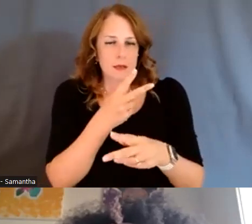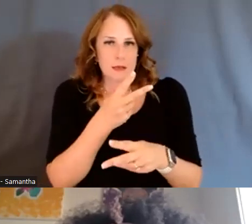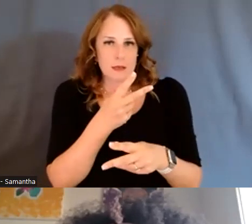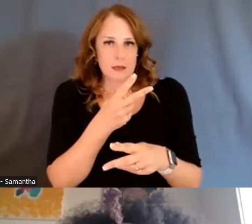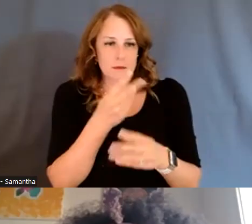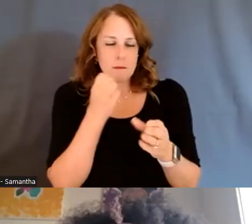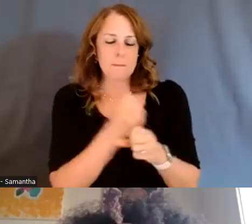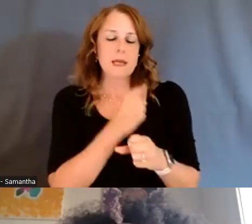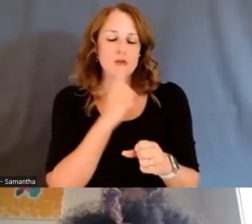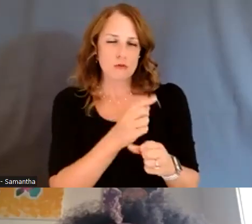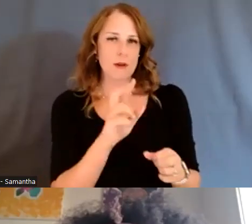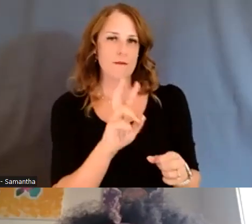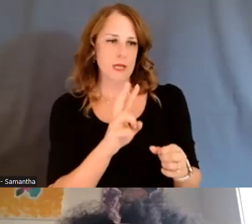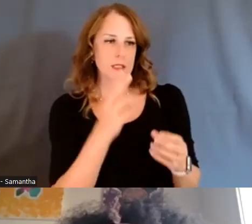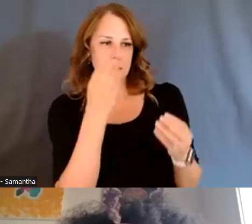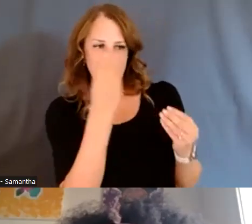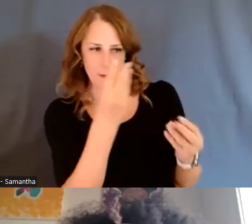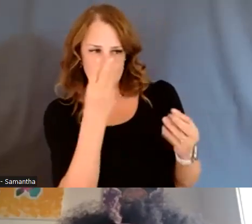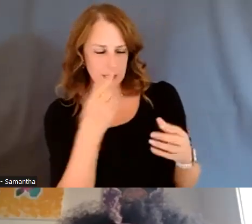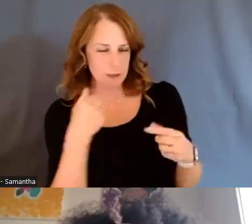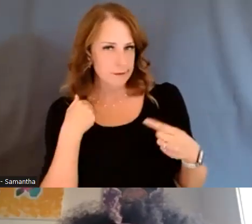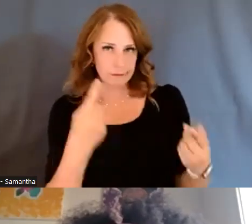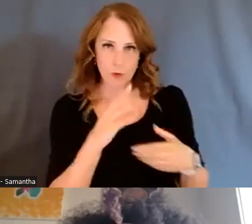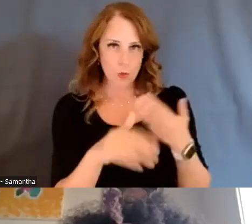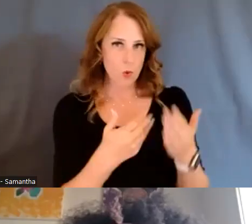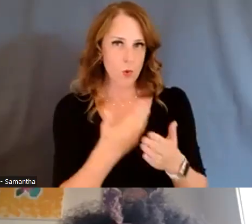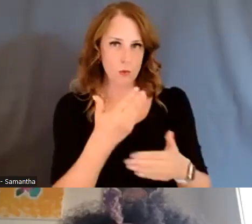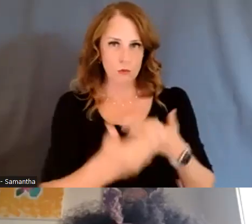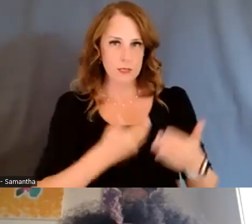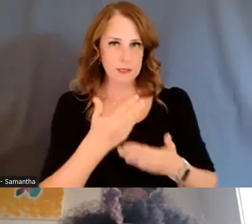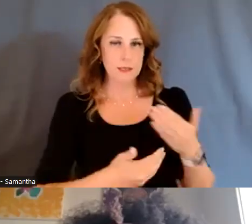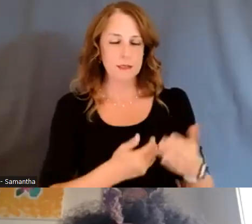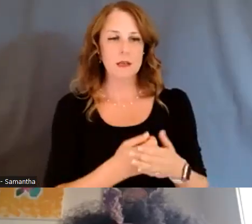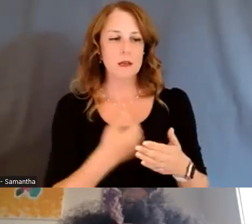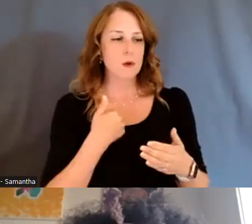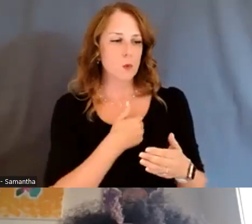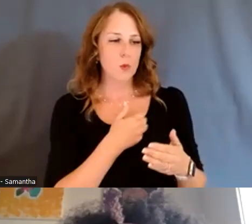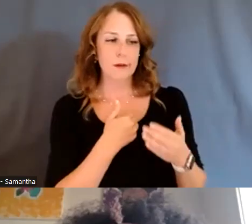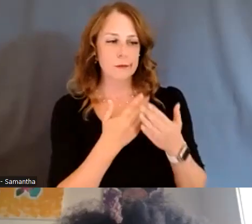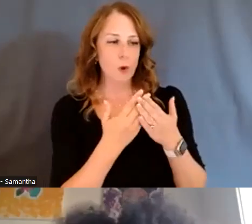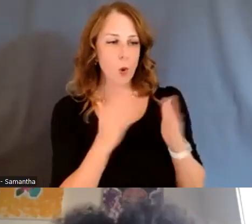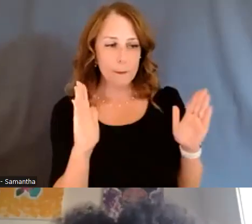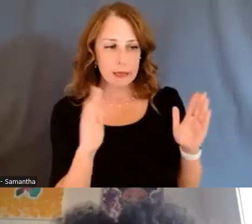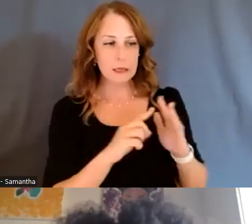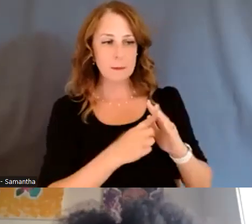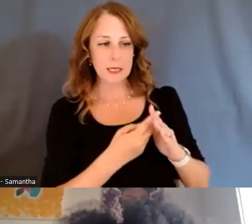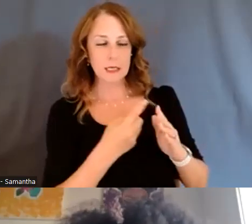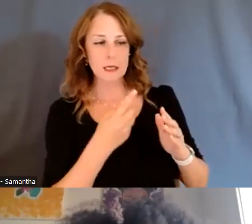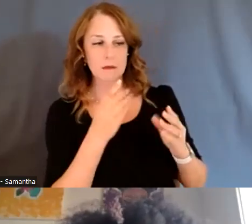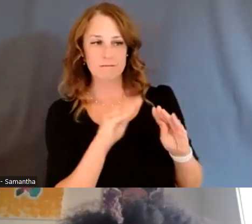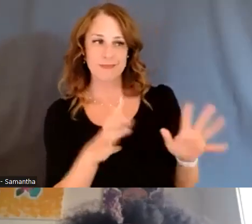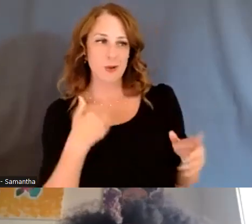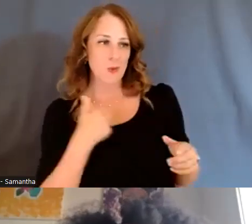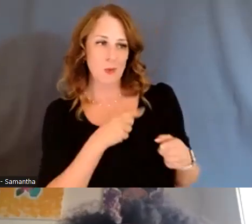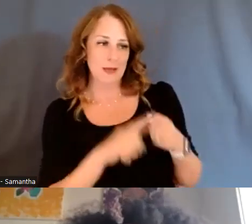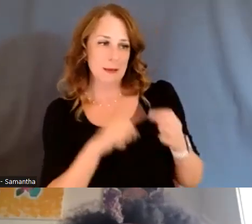updated throughout the entire process. We're open with them in the beginning that obviously we can't make any